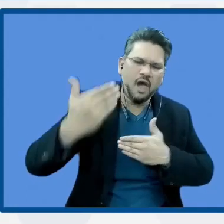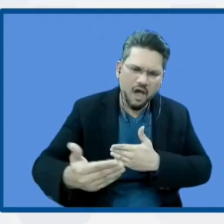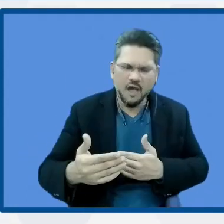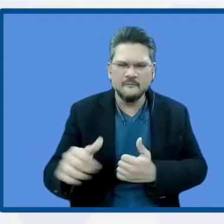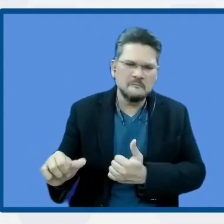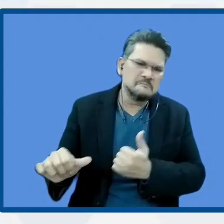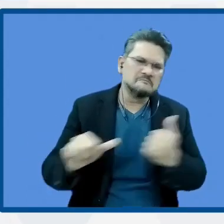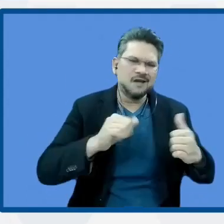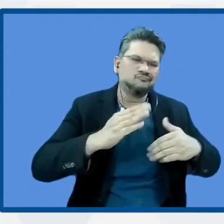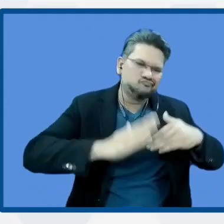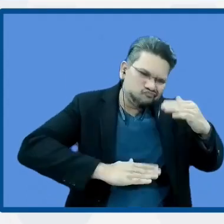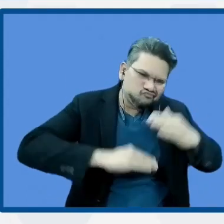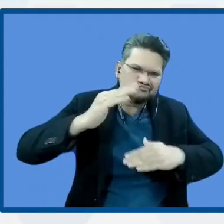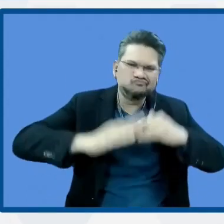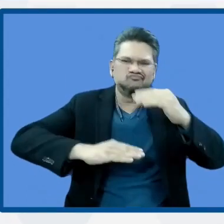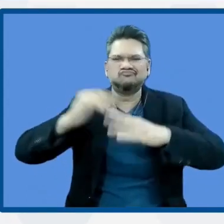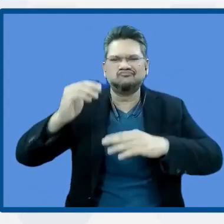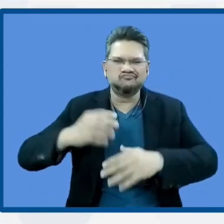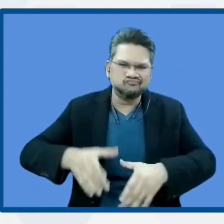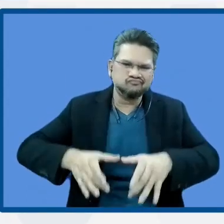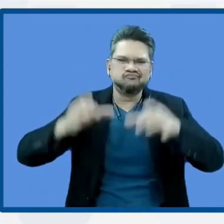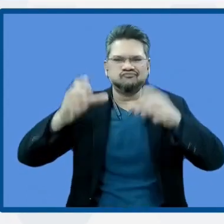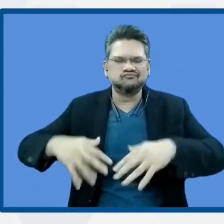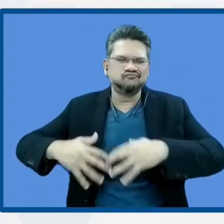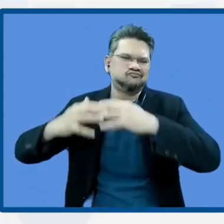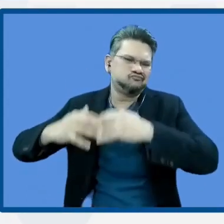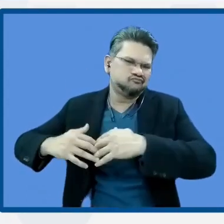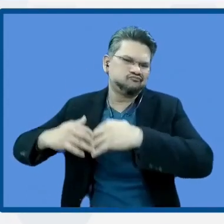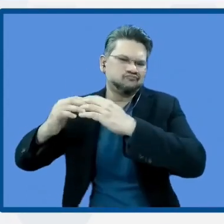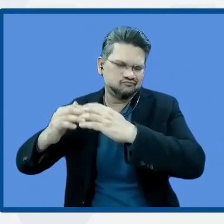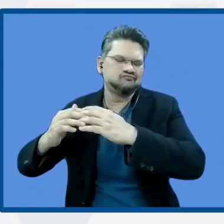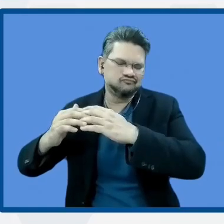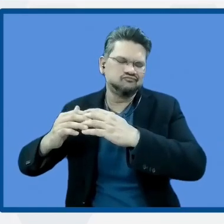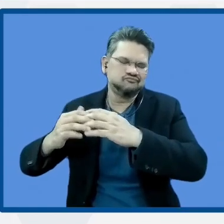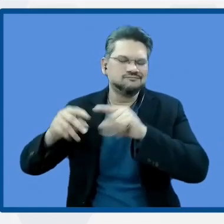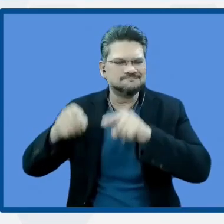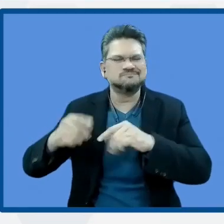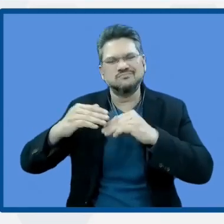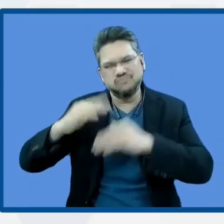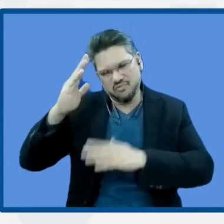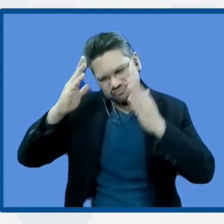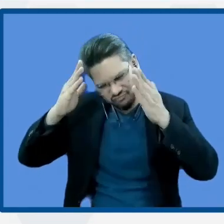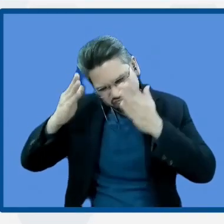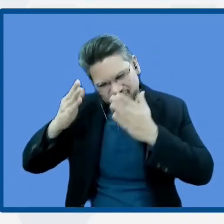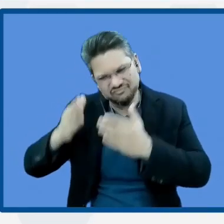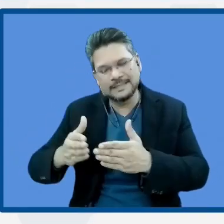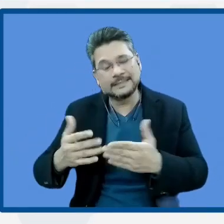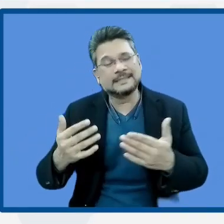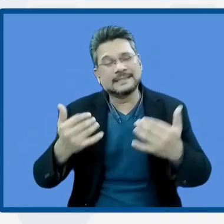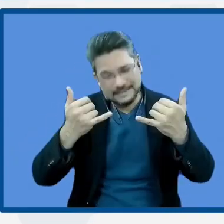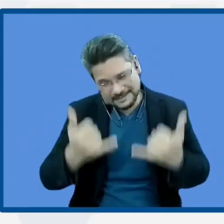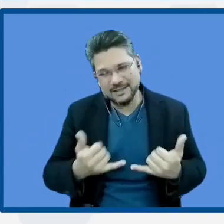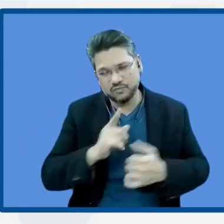lost to previous disasters. So the fact that this is still a reality is